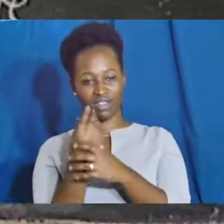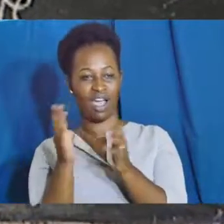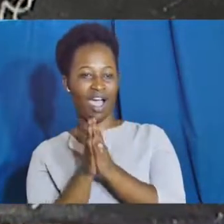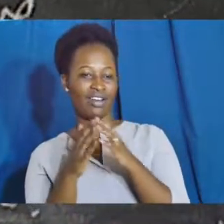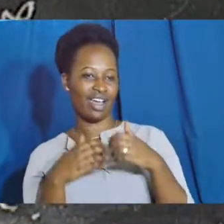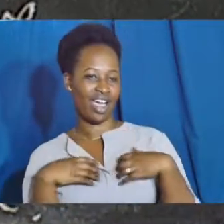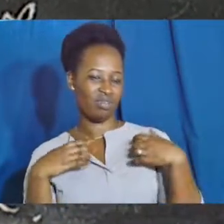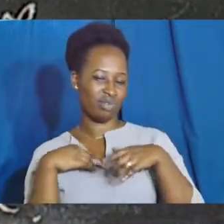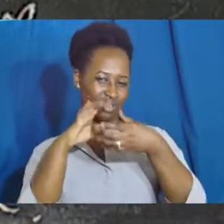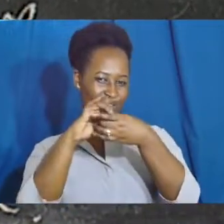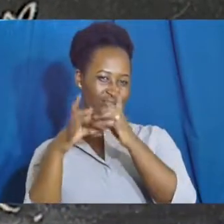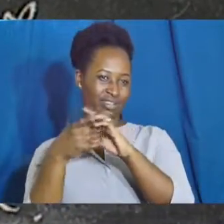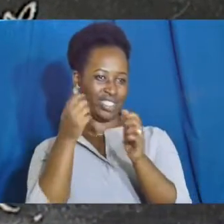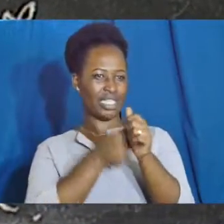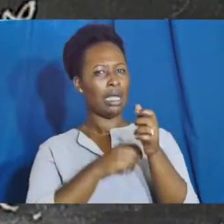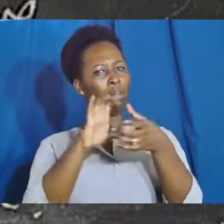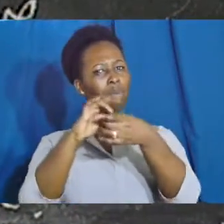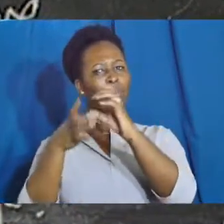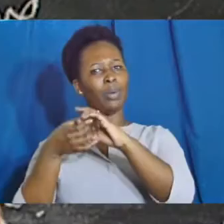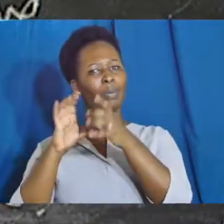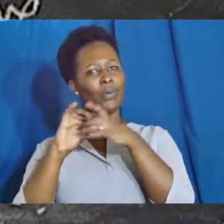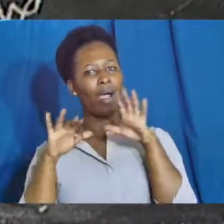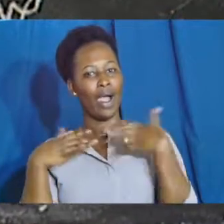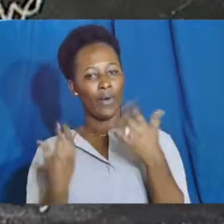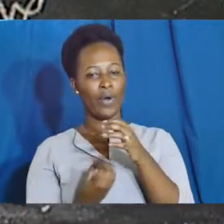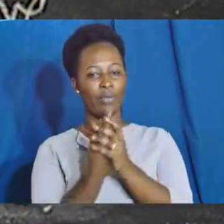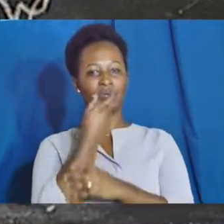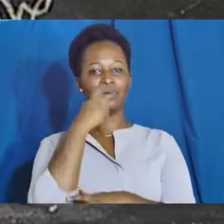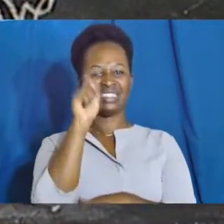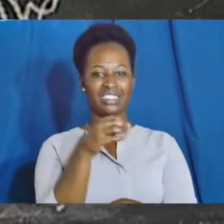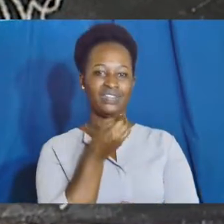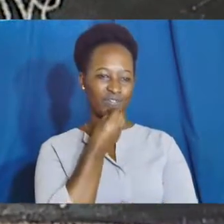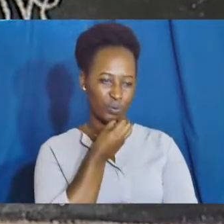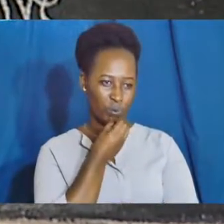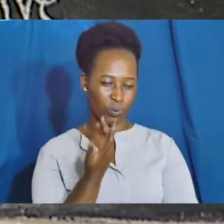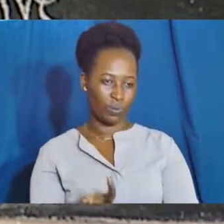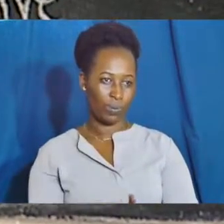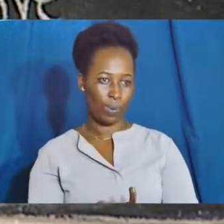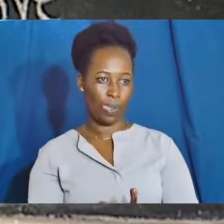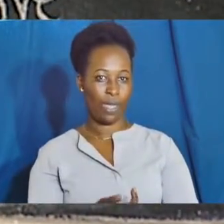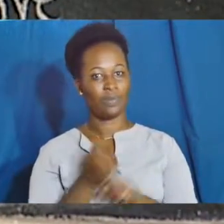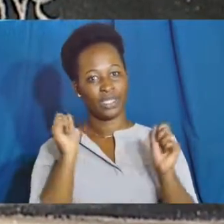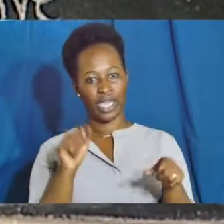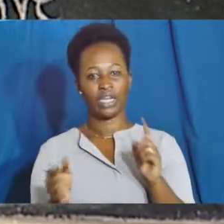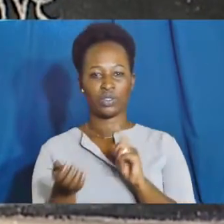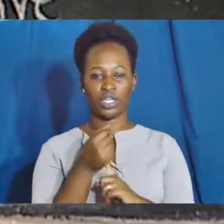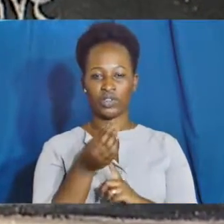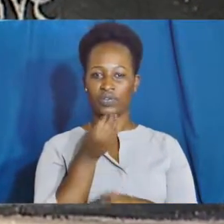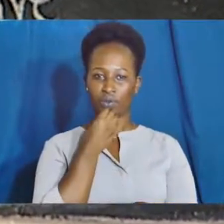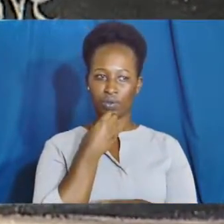other. How do they interact with each other? Plants need food. They can get food